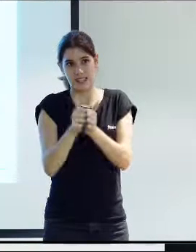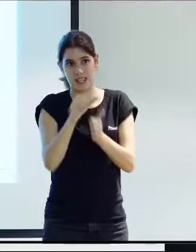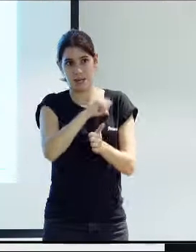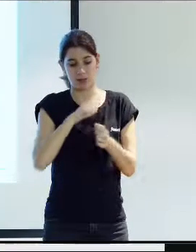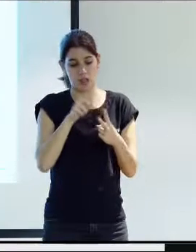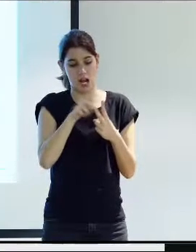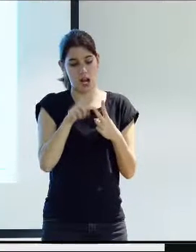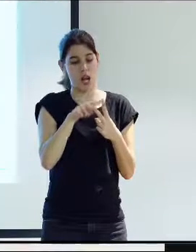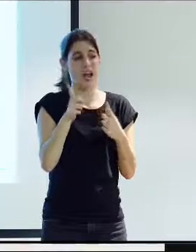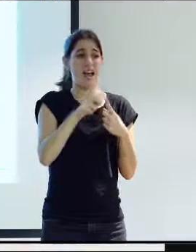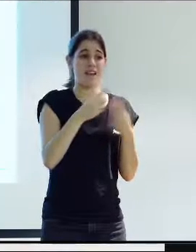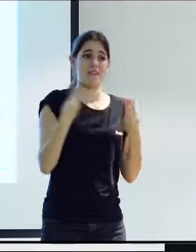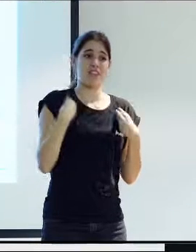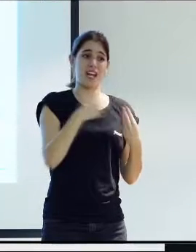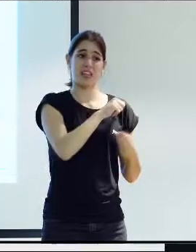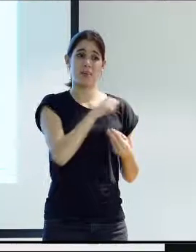assistant.